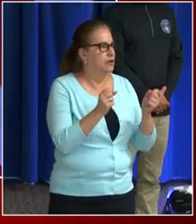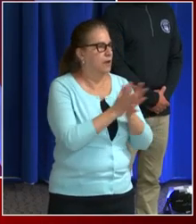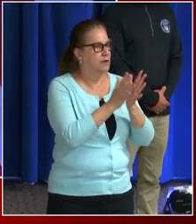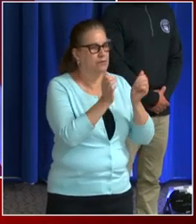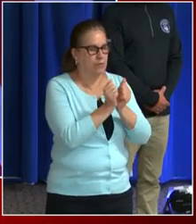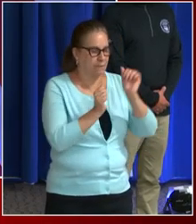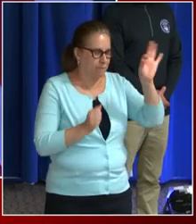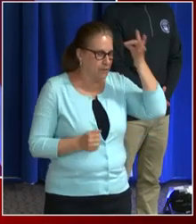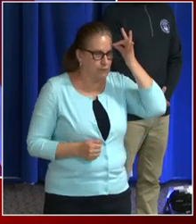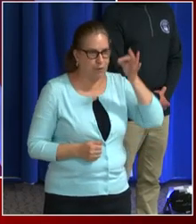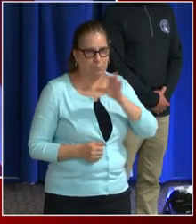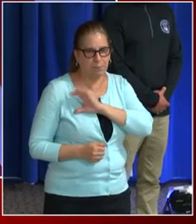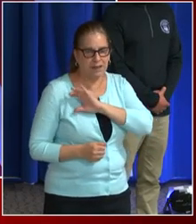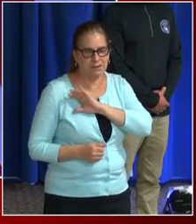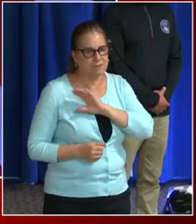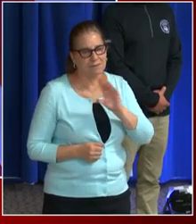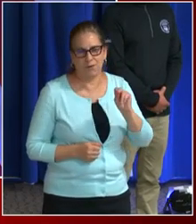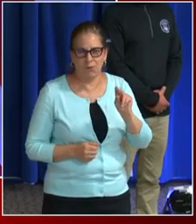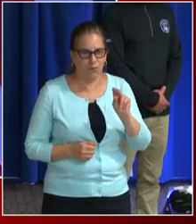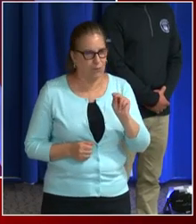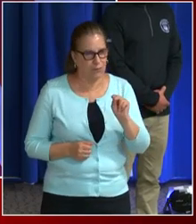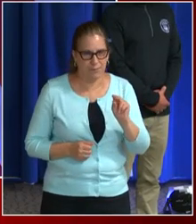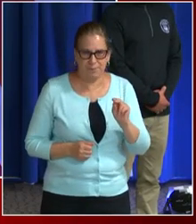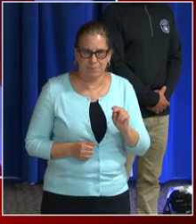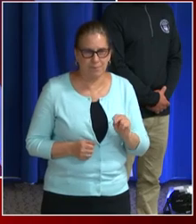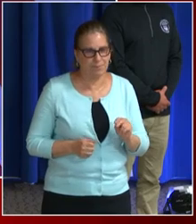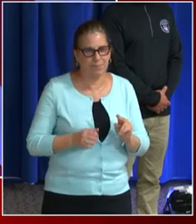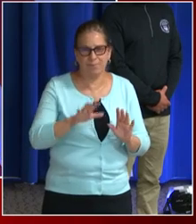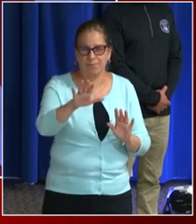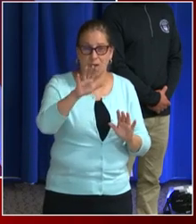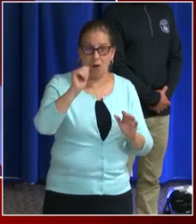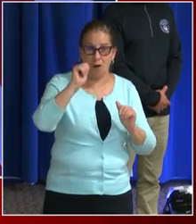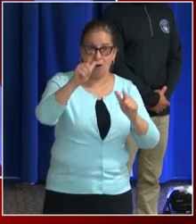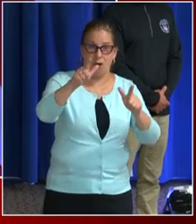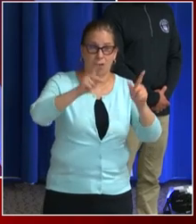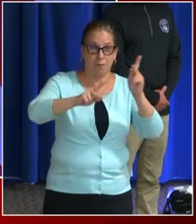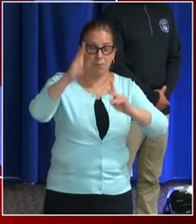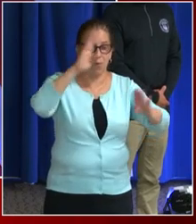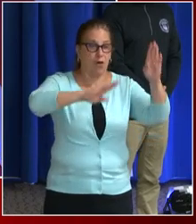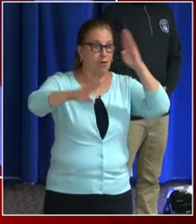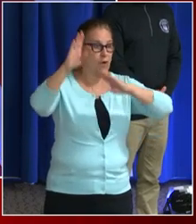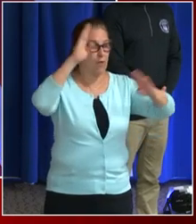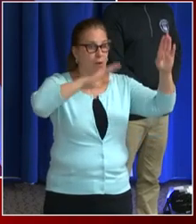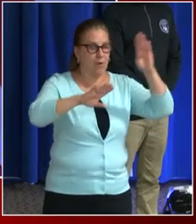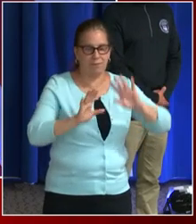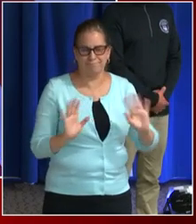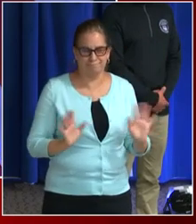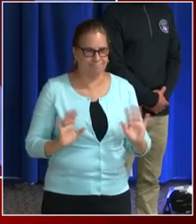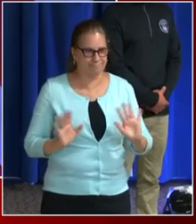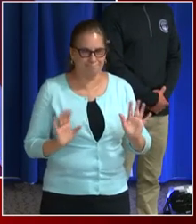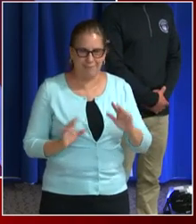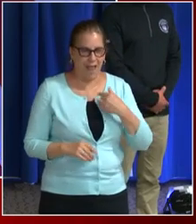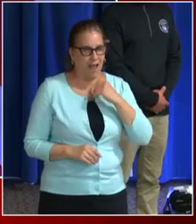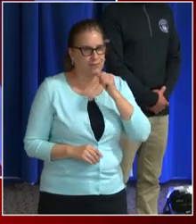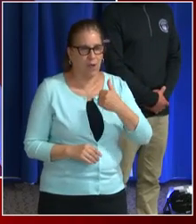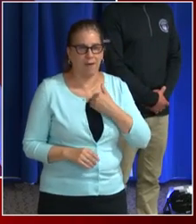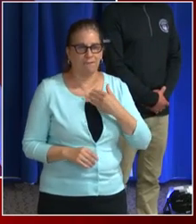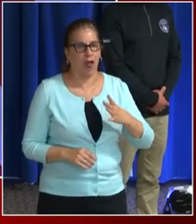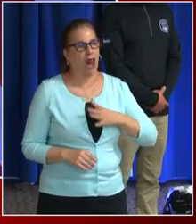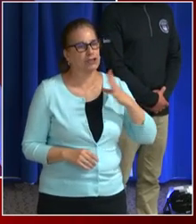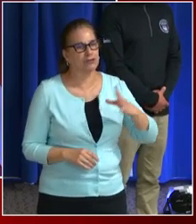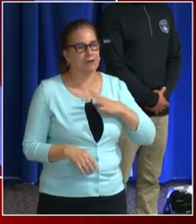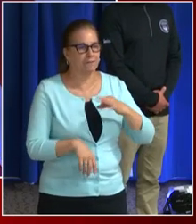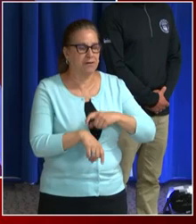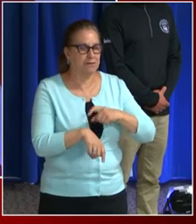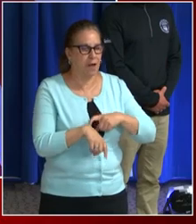have the luxury of not being worried about the safety and protection of every aspect of the District of Columbia. Our police